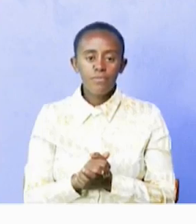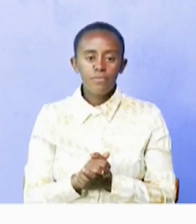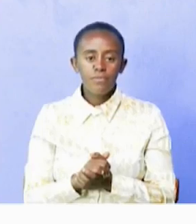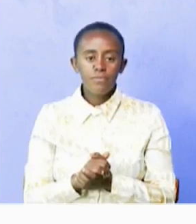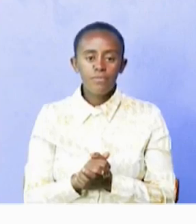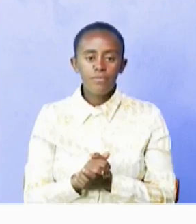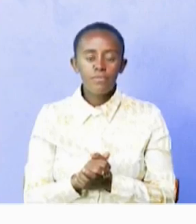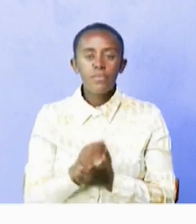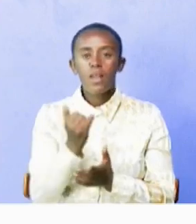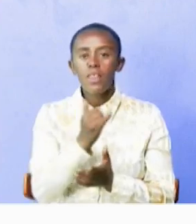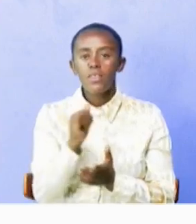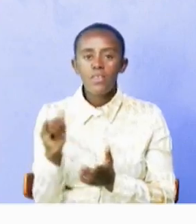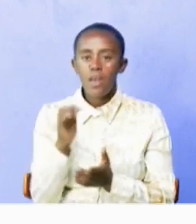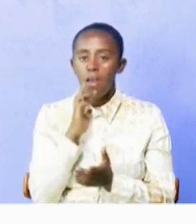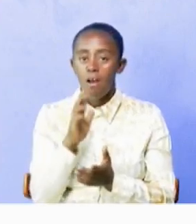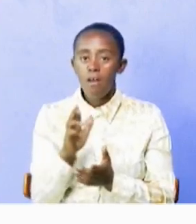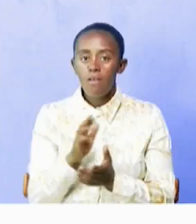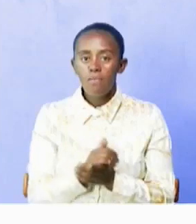They are